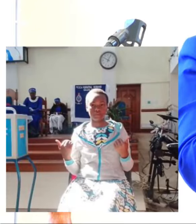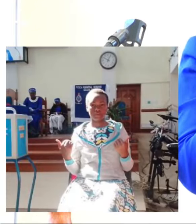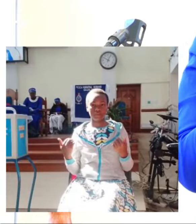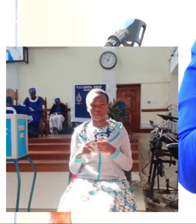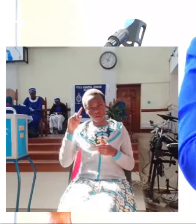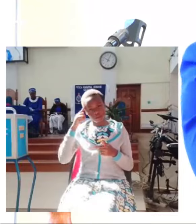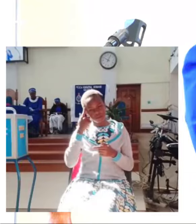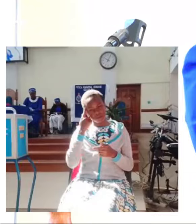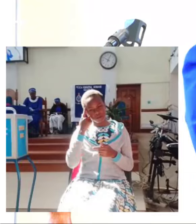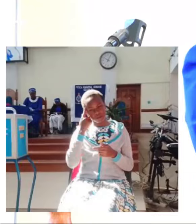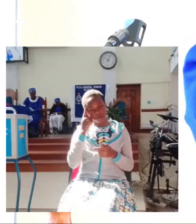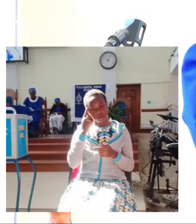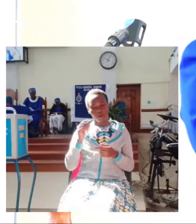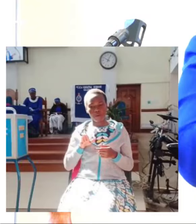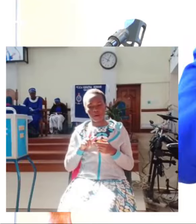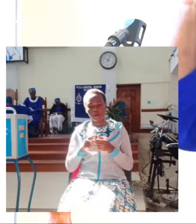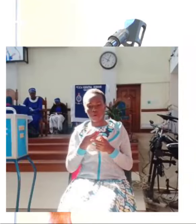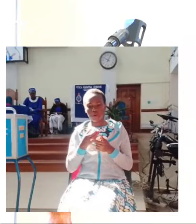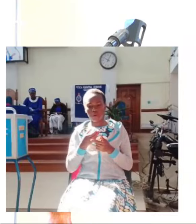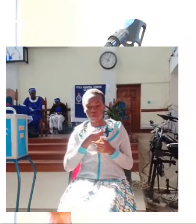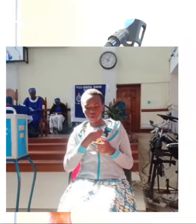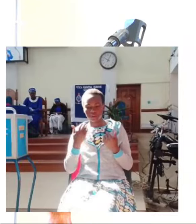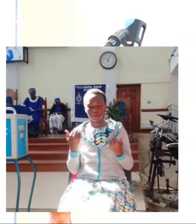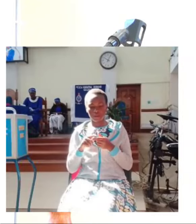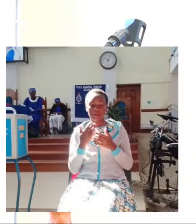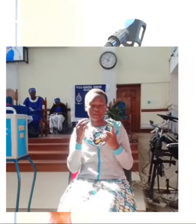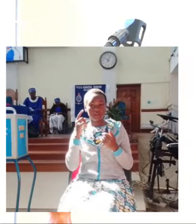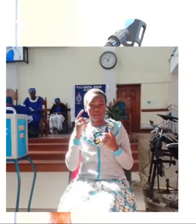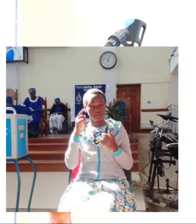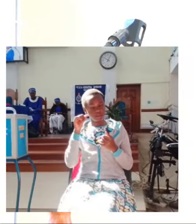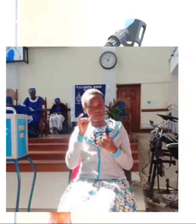Unashindwa, huyo mama ni yeye mwenye huyu mtoto? Na sijana alikuwa na kitambaa ya Guild.